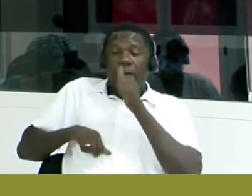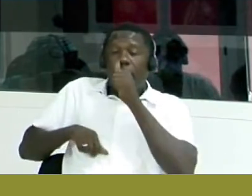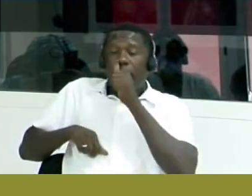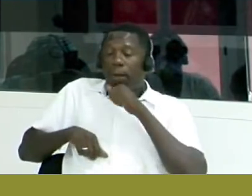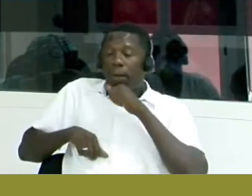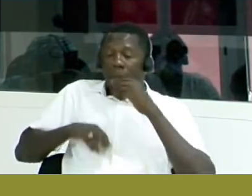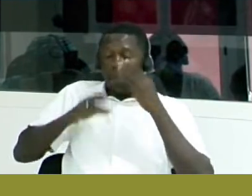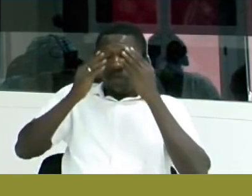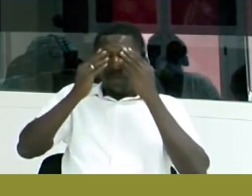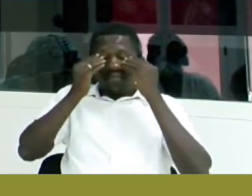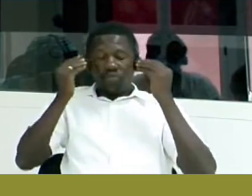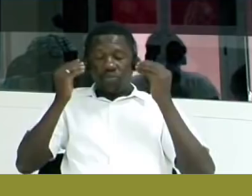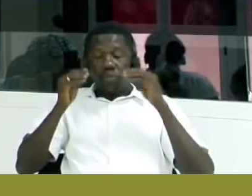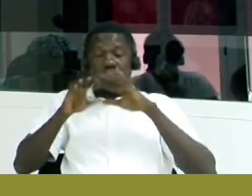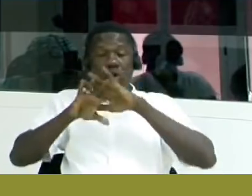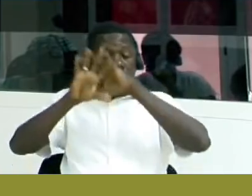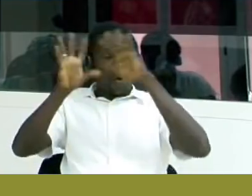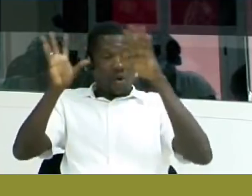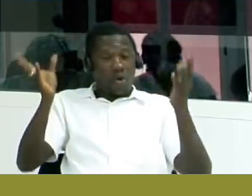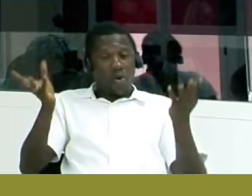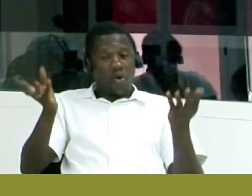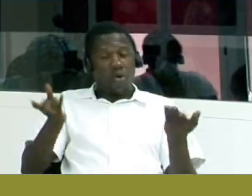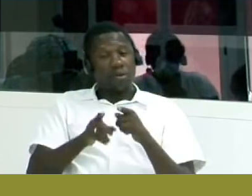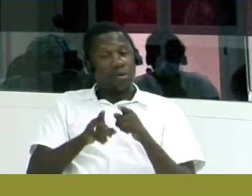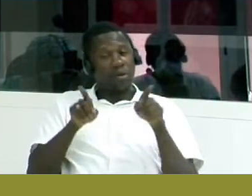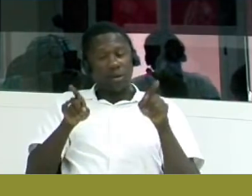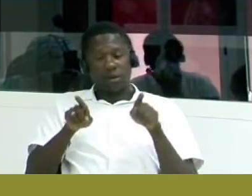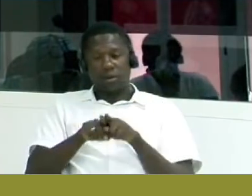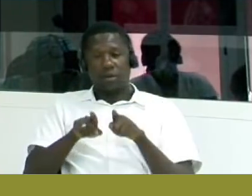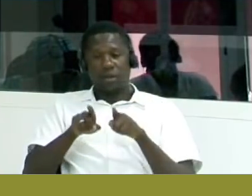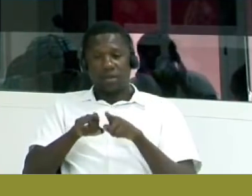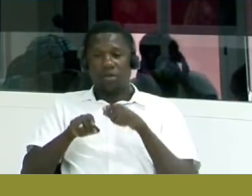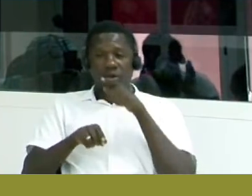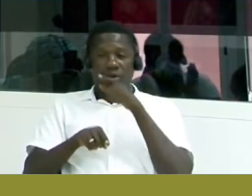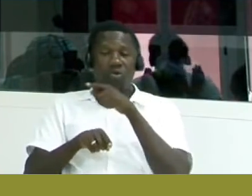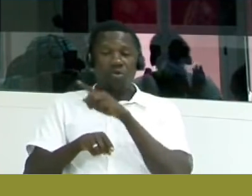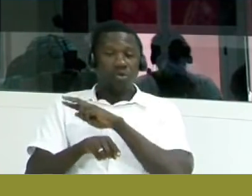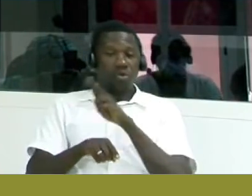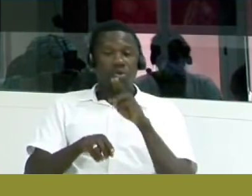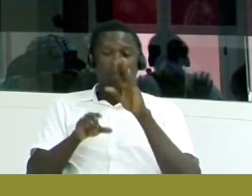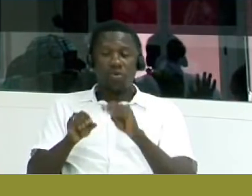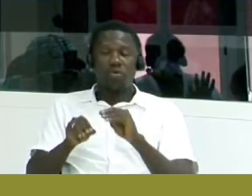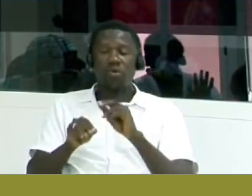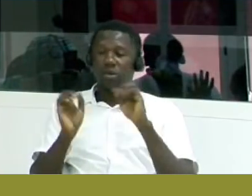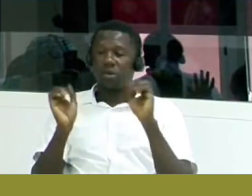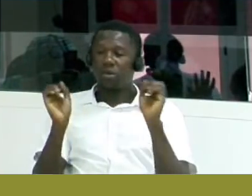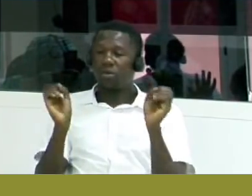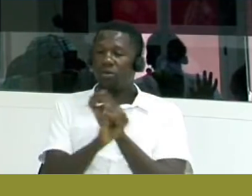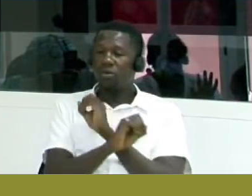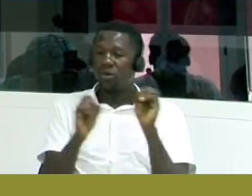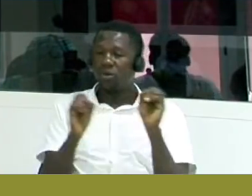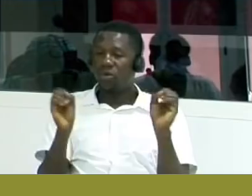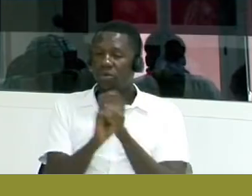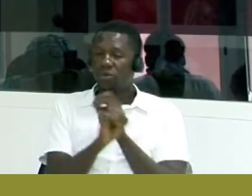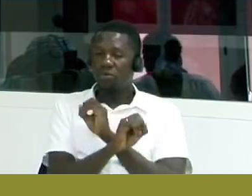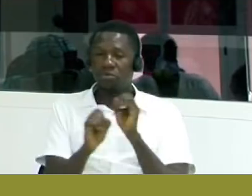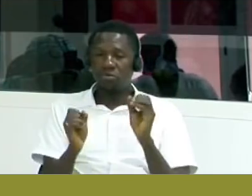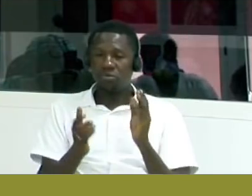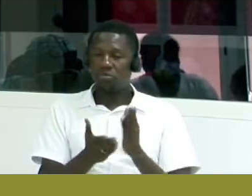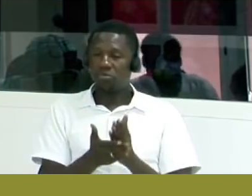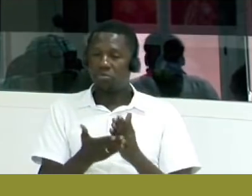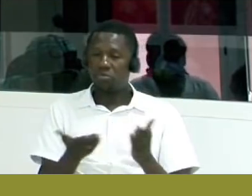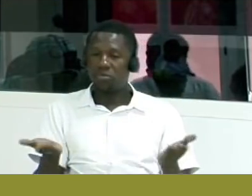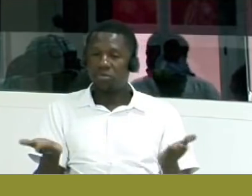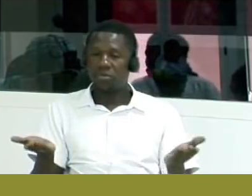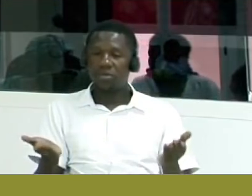your eyes all boil down to the same fact that you did not do anything else. There's a bit of a